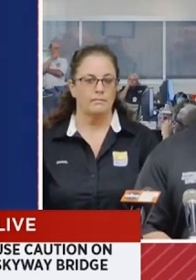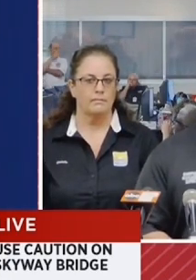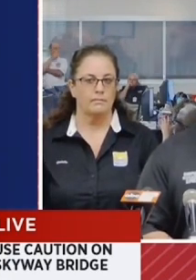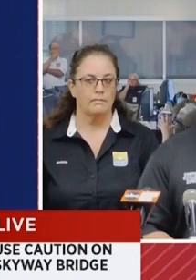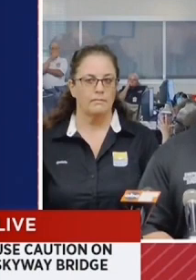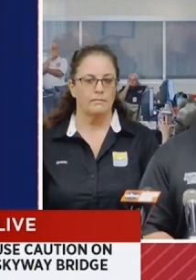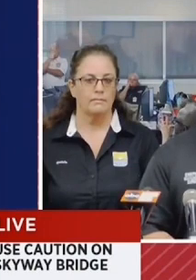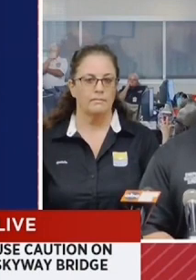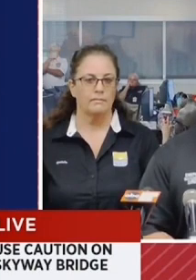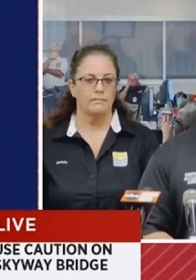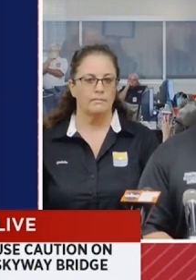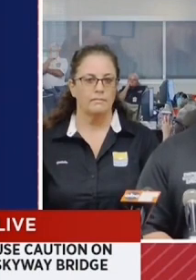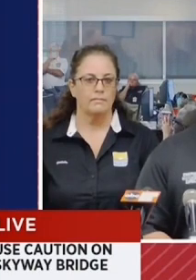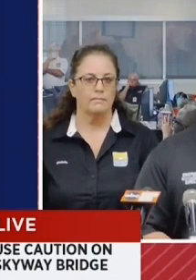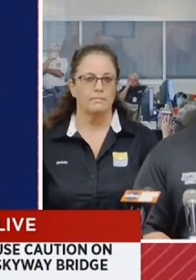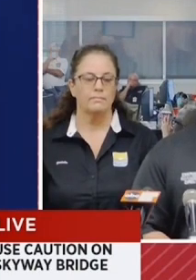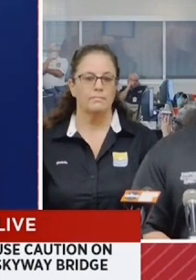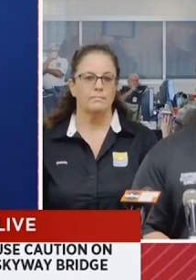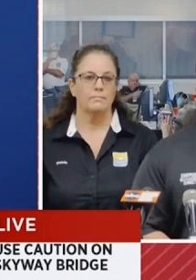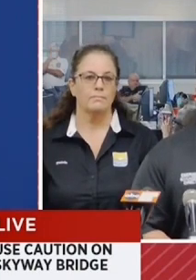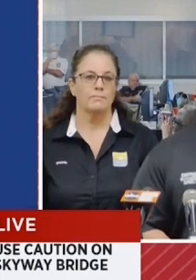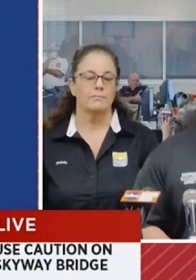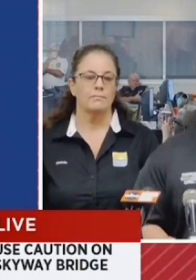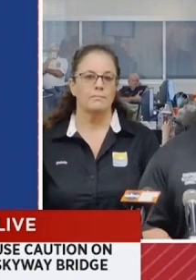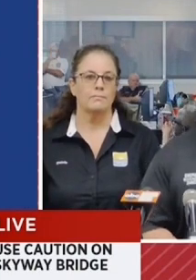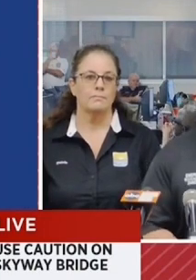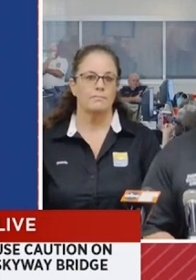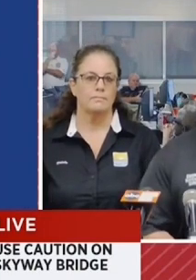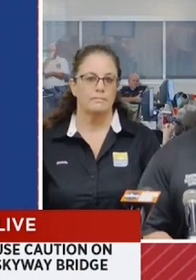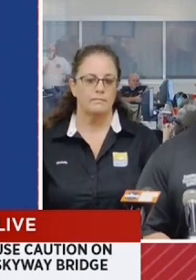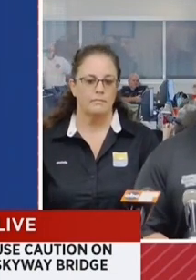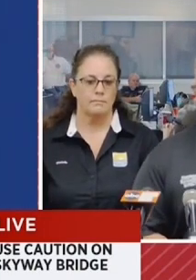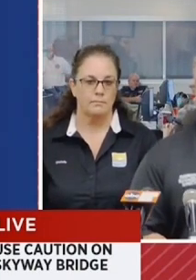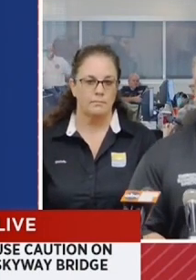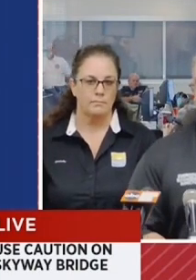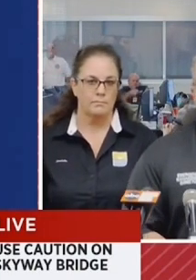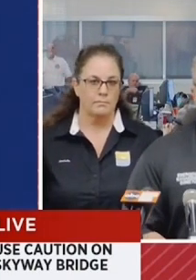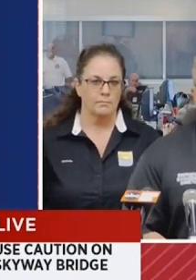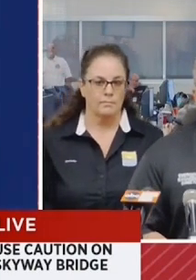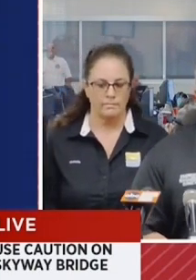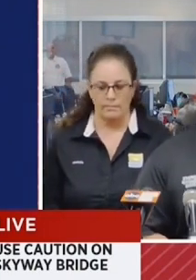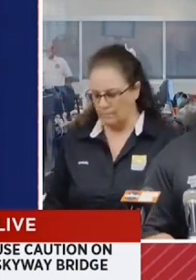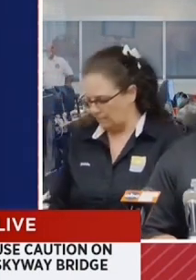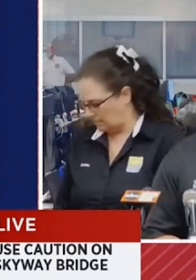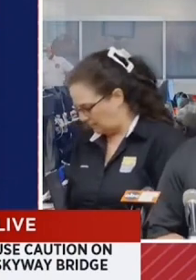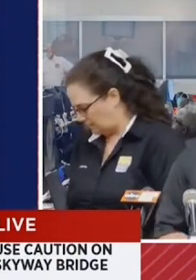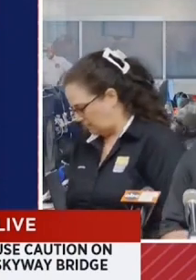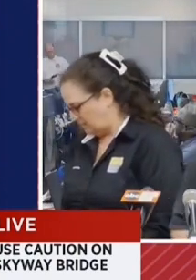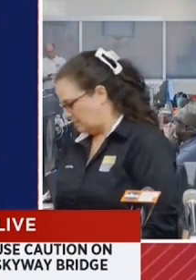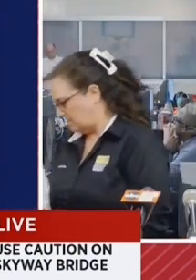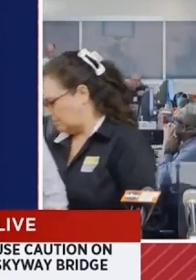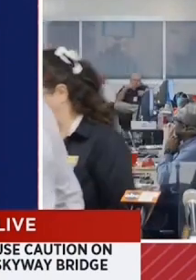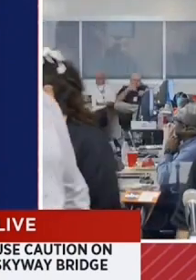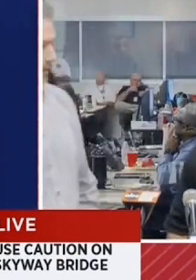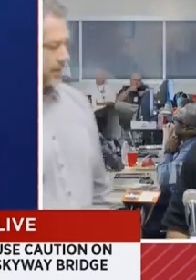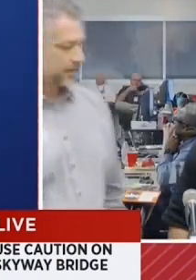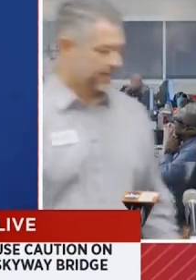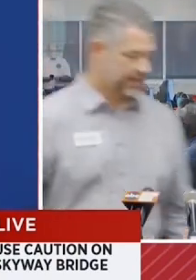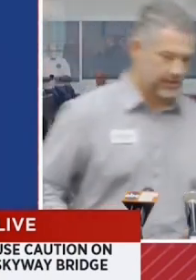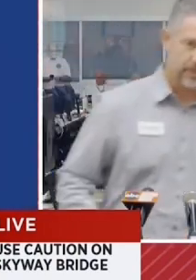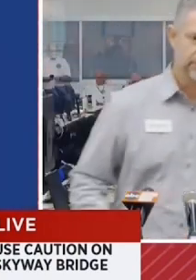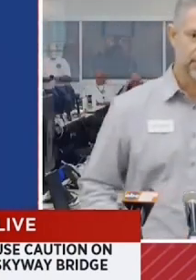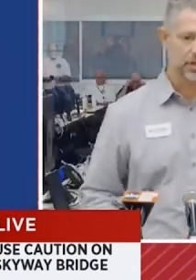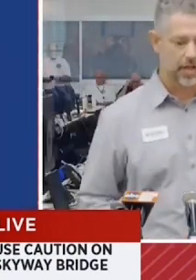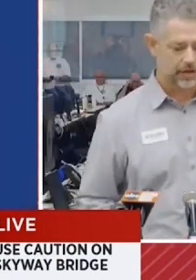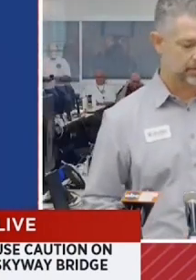are already in place and plans are in place. But I'd like to turn it over to our Chairman of the Board, John Alacco, to say a few words. Chairman.